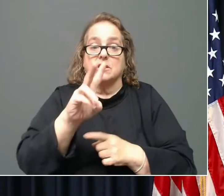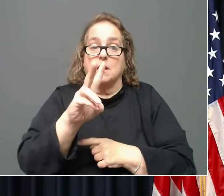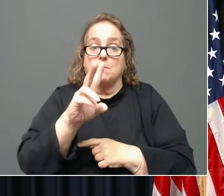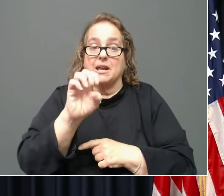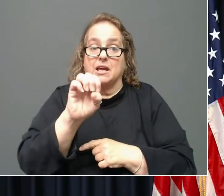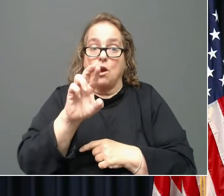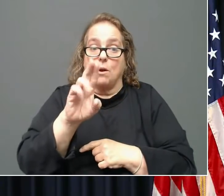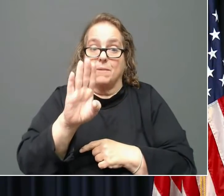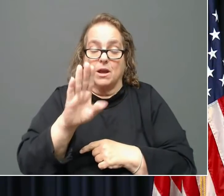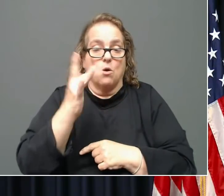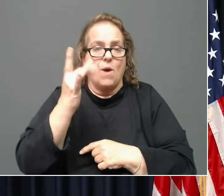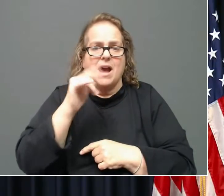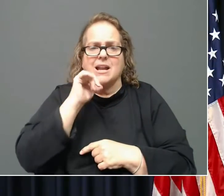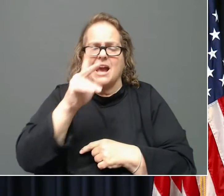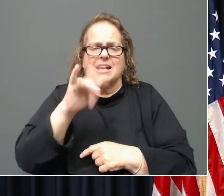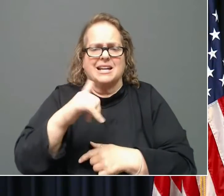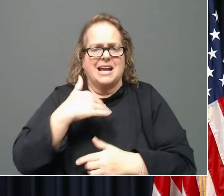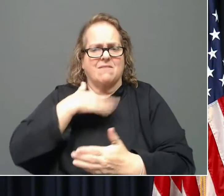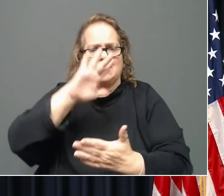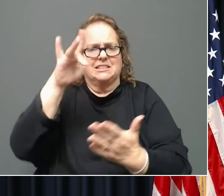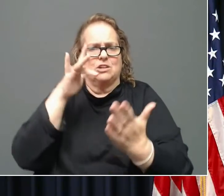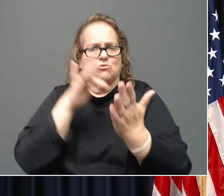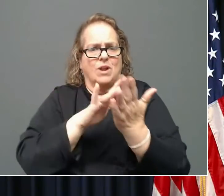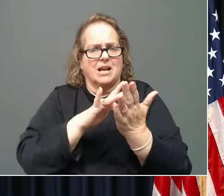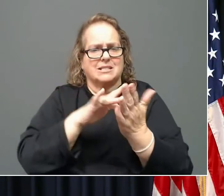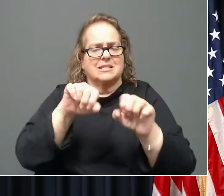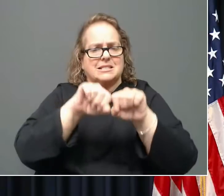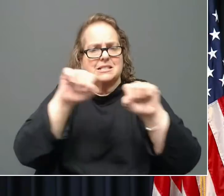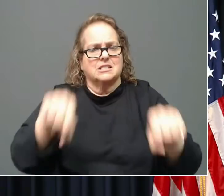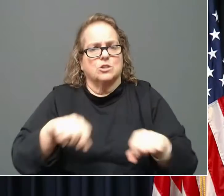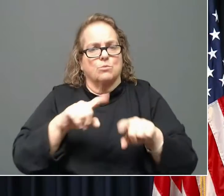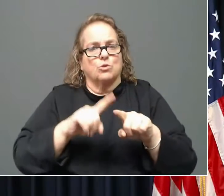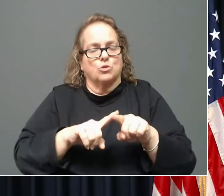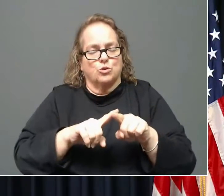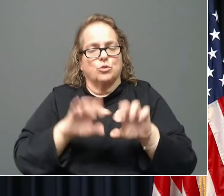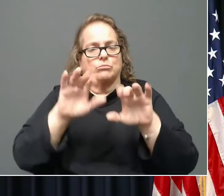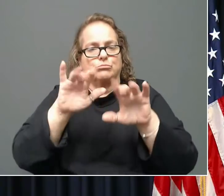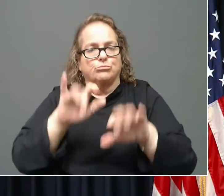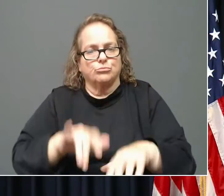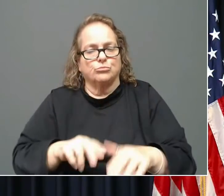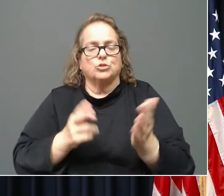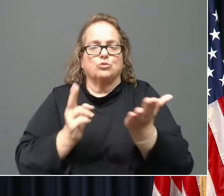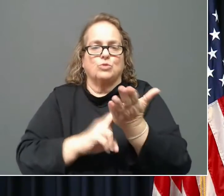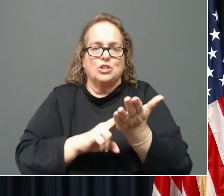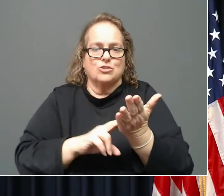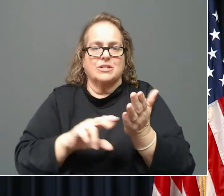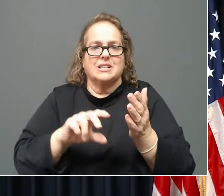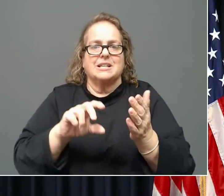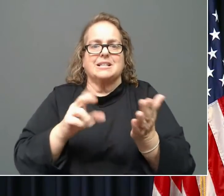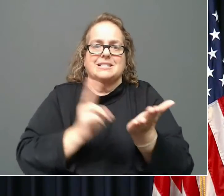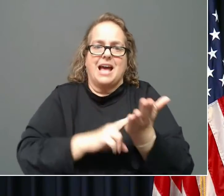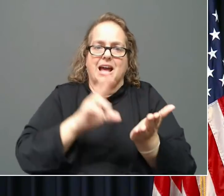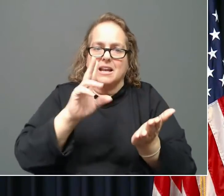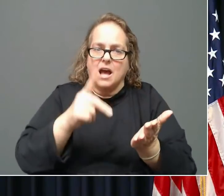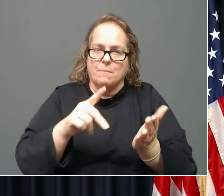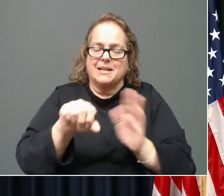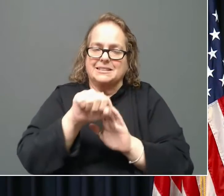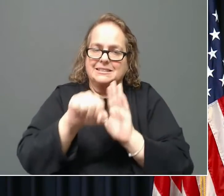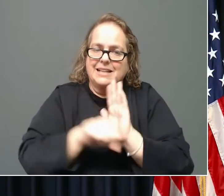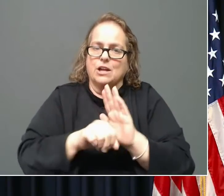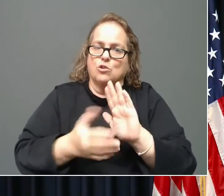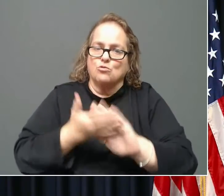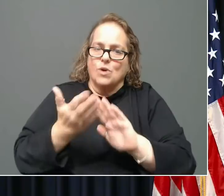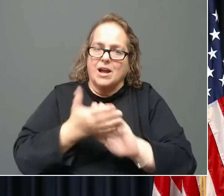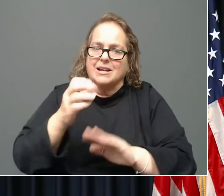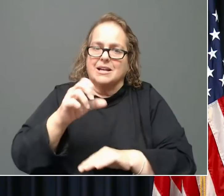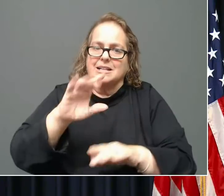to register and sign up for COVID-19 vaccines similar to Indiana's state-run site? Do we consider a centralized system?